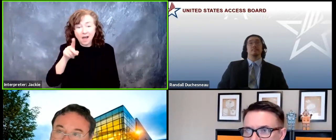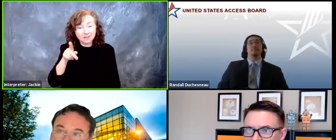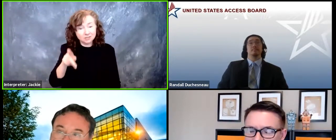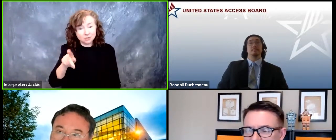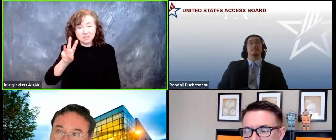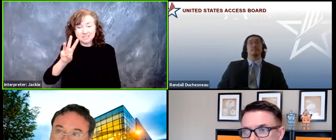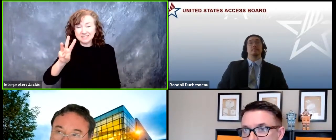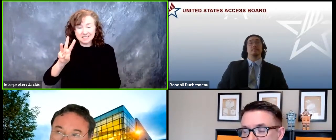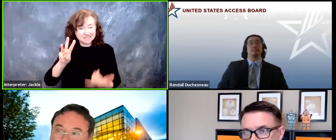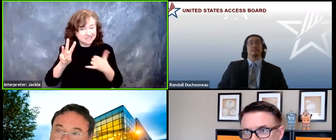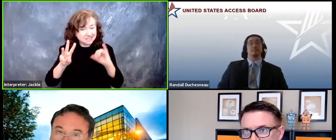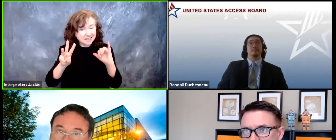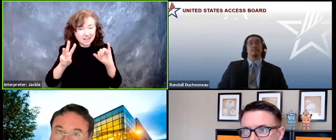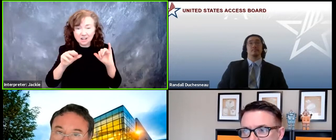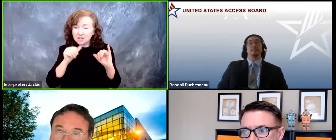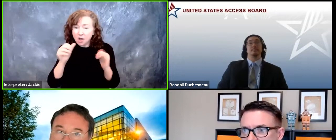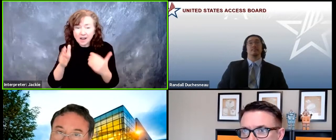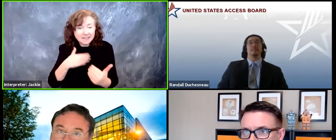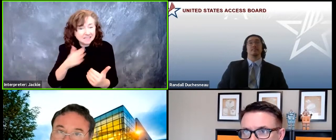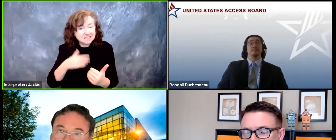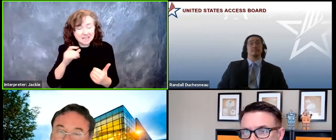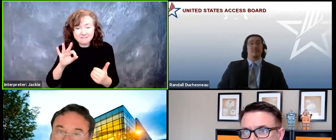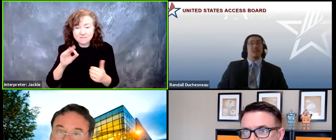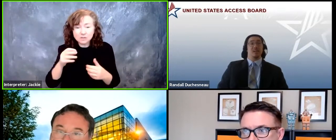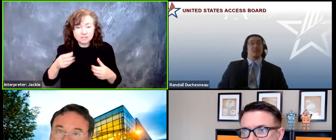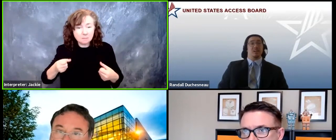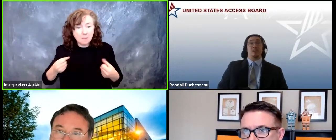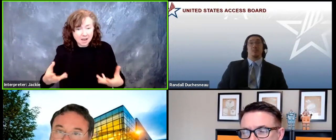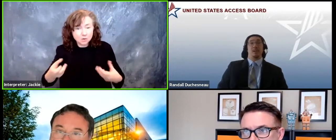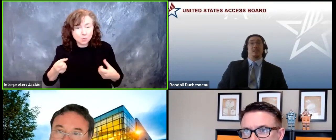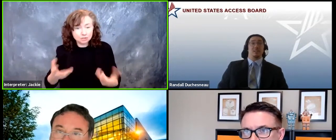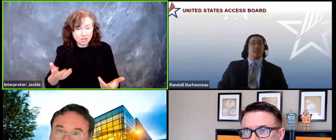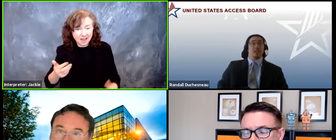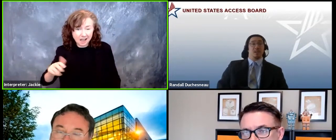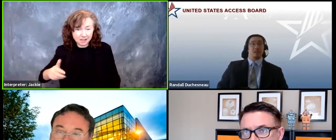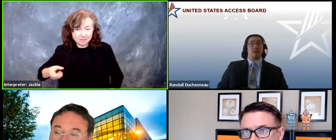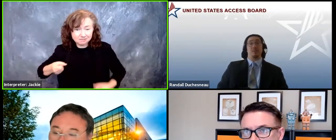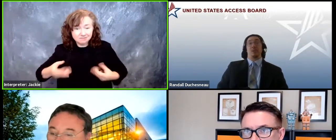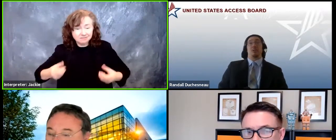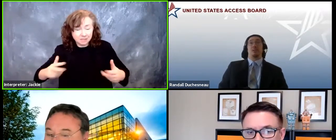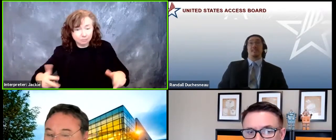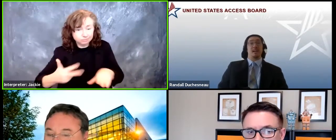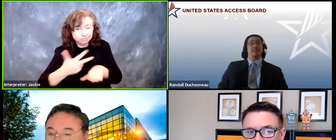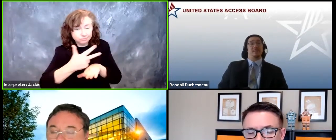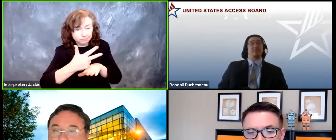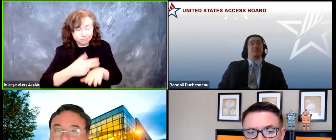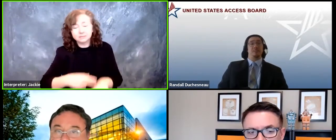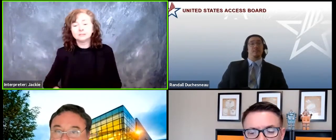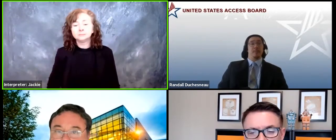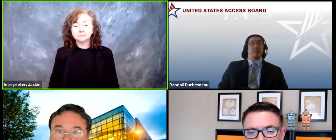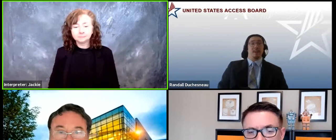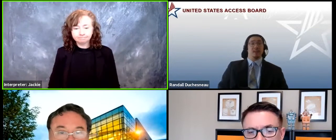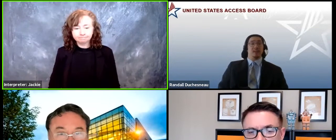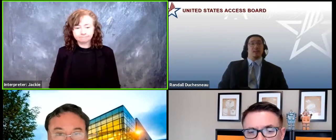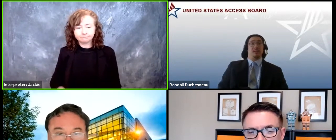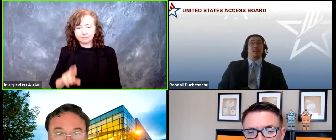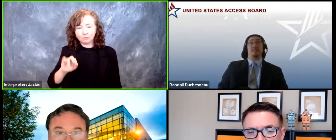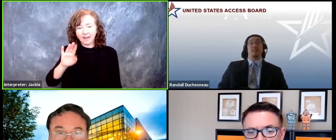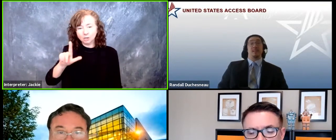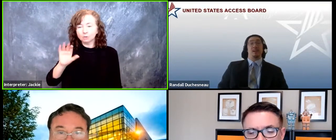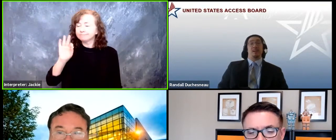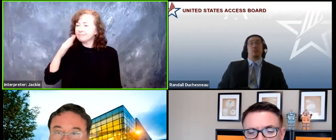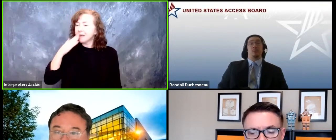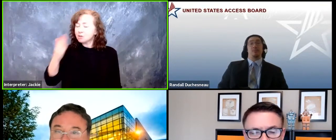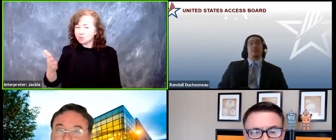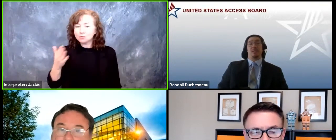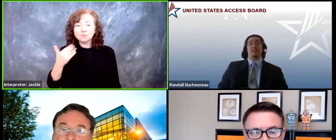the easiest thing if you're in a manual chair, potentially. All right. Now, if we could go to slide 52. I'd